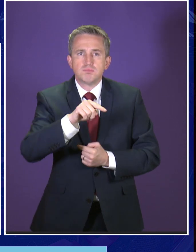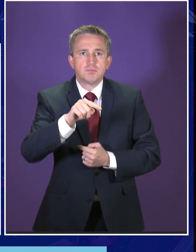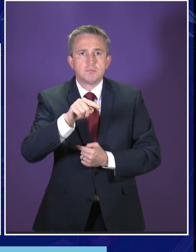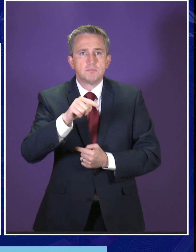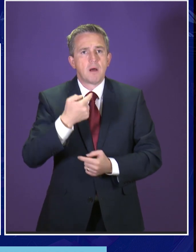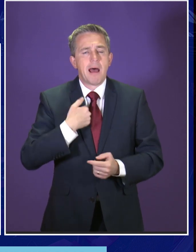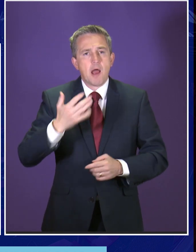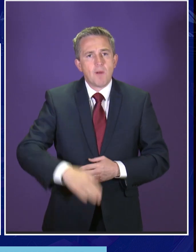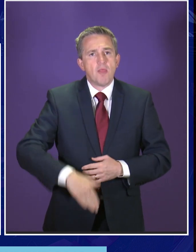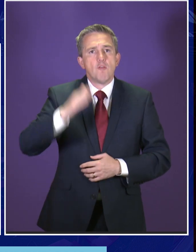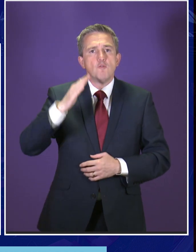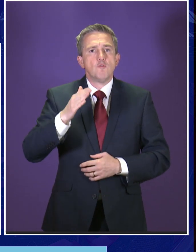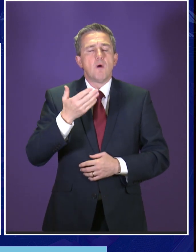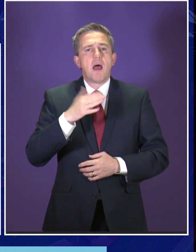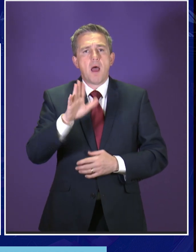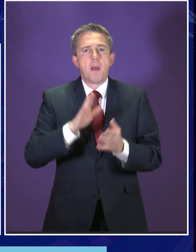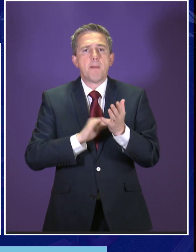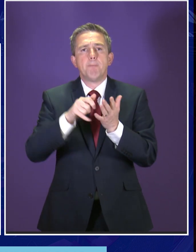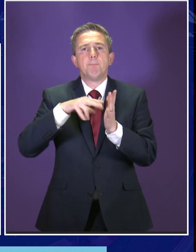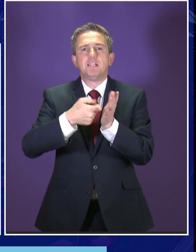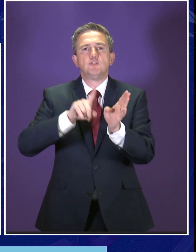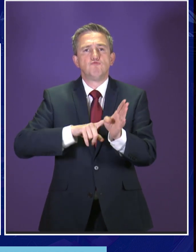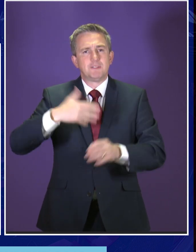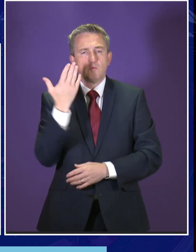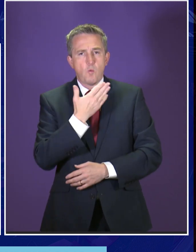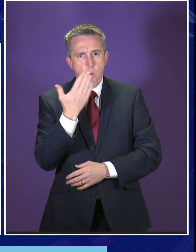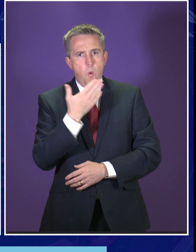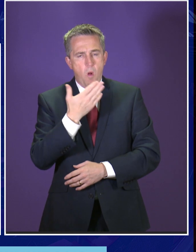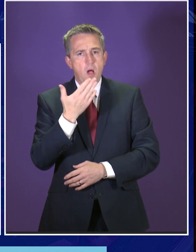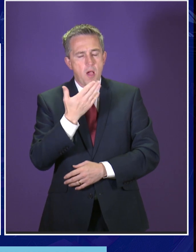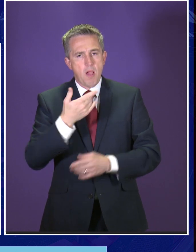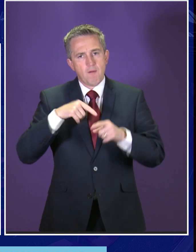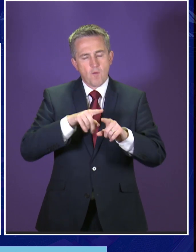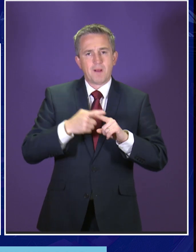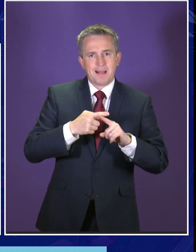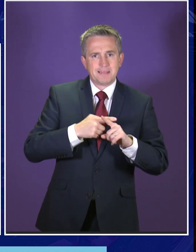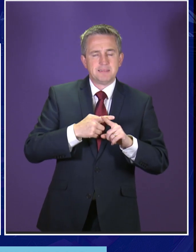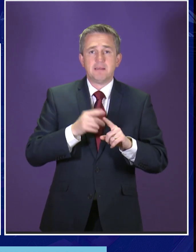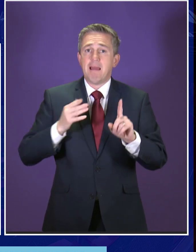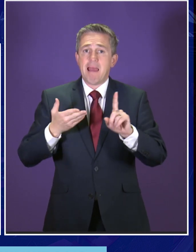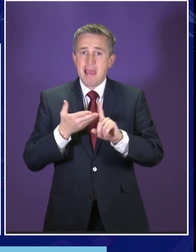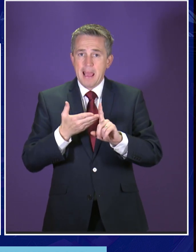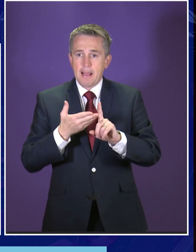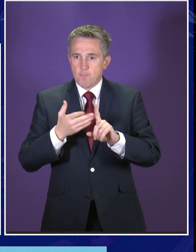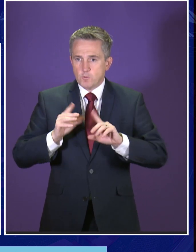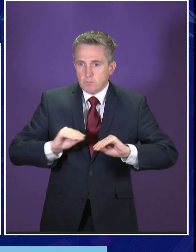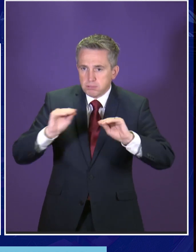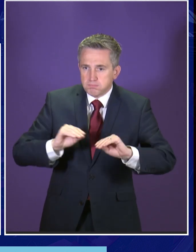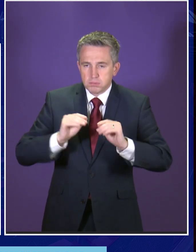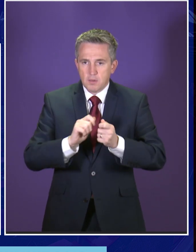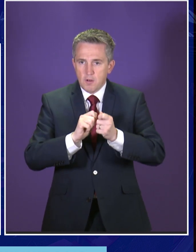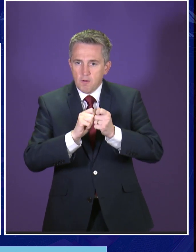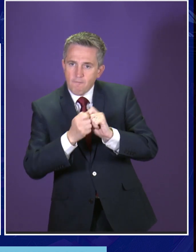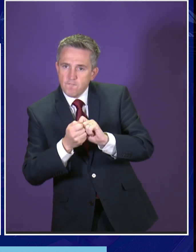school, the Anglo-Chinese school. Its name already tells you its mission: to convert, hybridize,